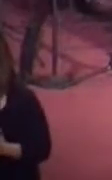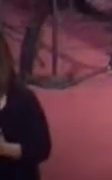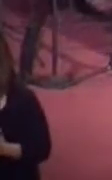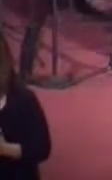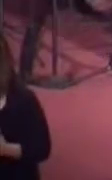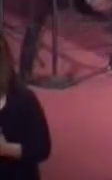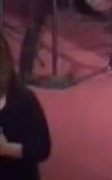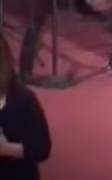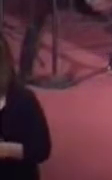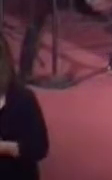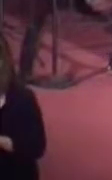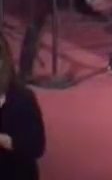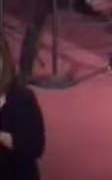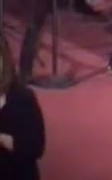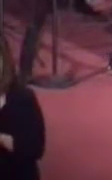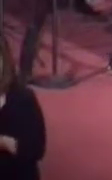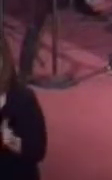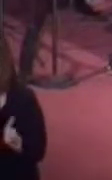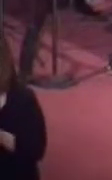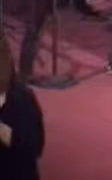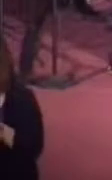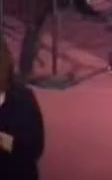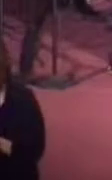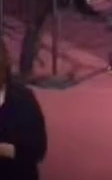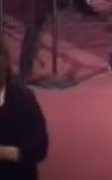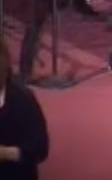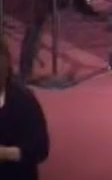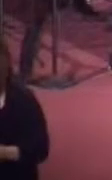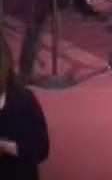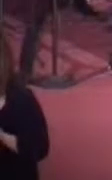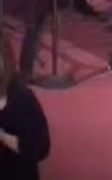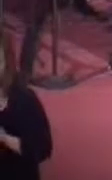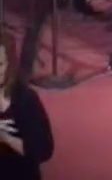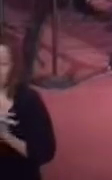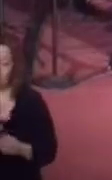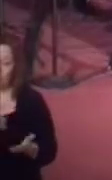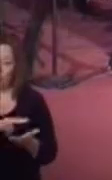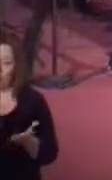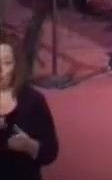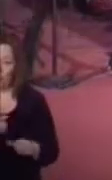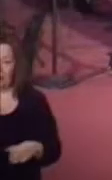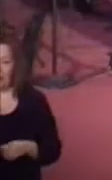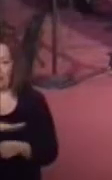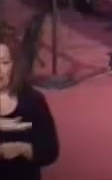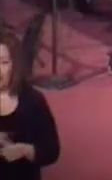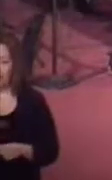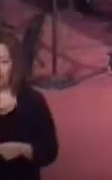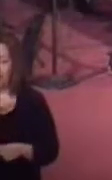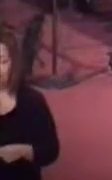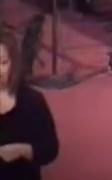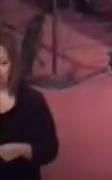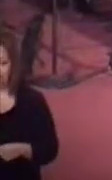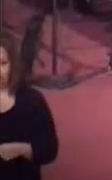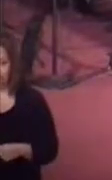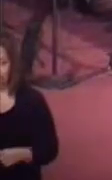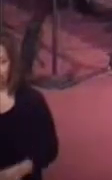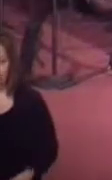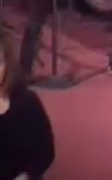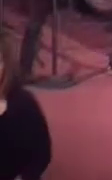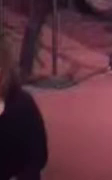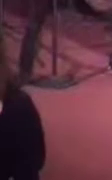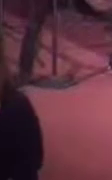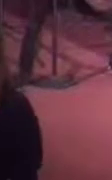the stage for the Jews to return back to their holy land. Look at Isaiah 44:28 up on the screen. God said of Cyrus, "He is